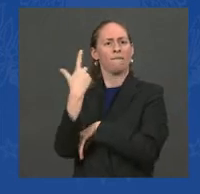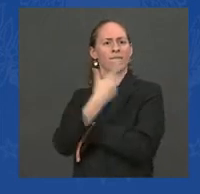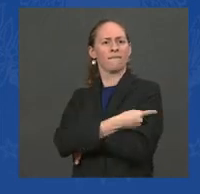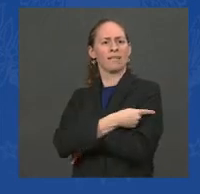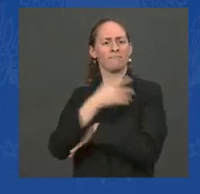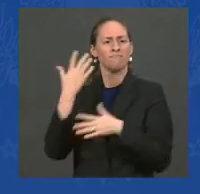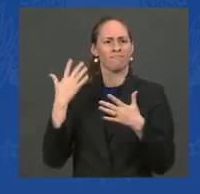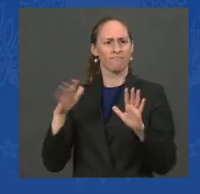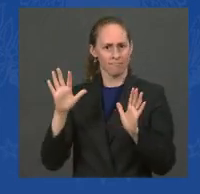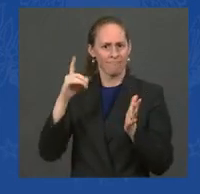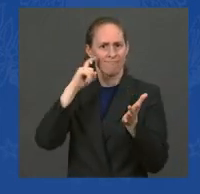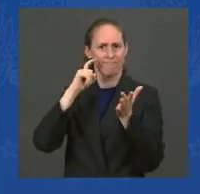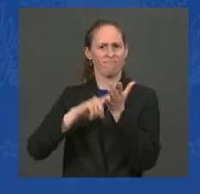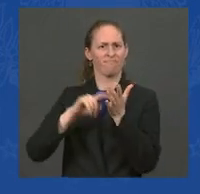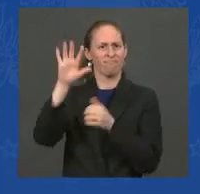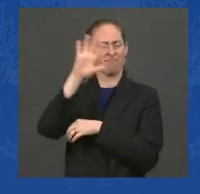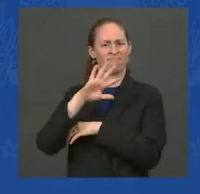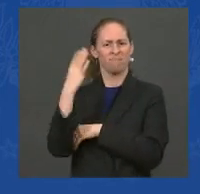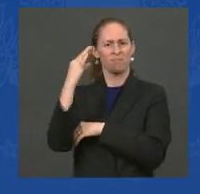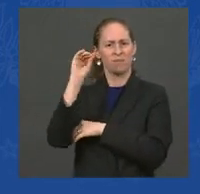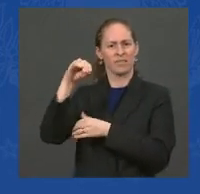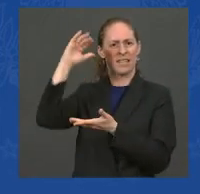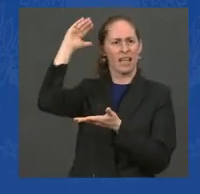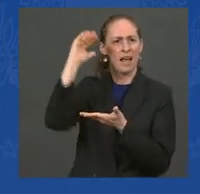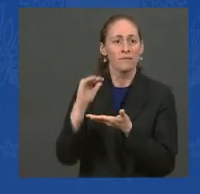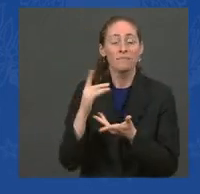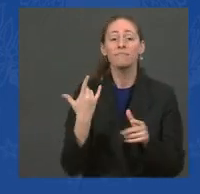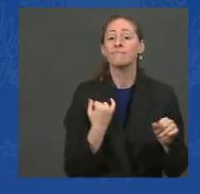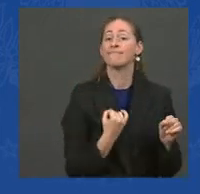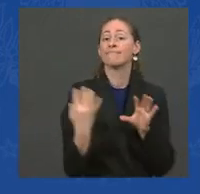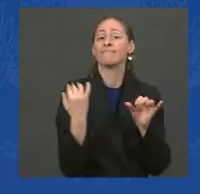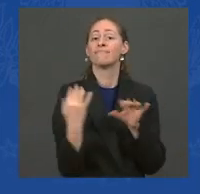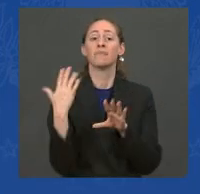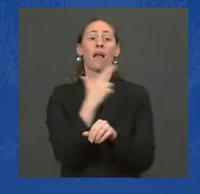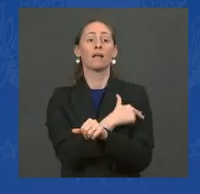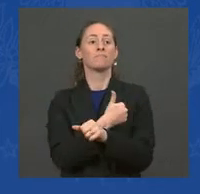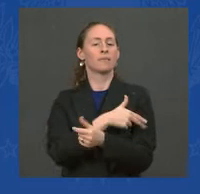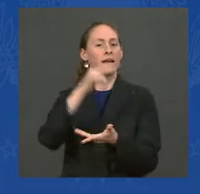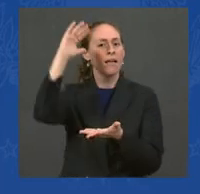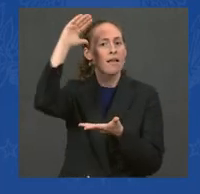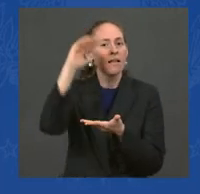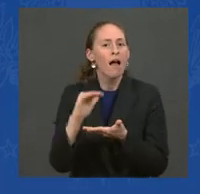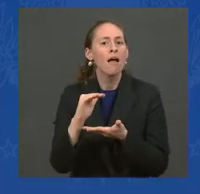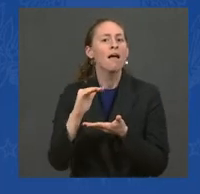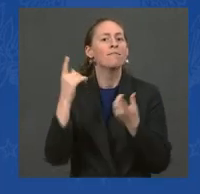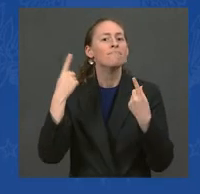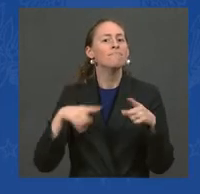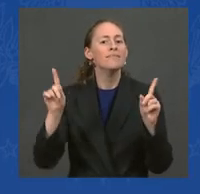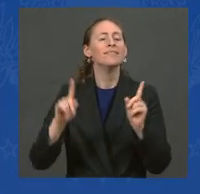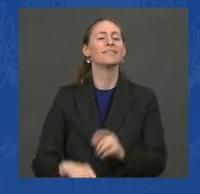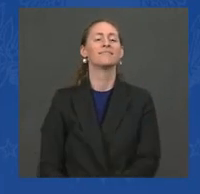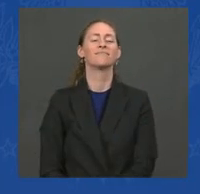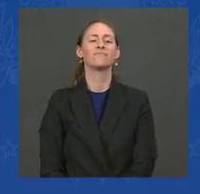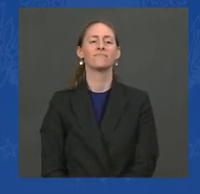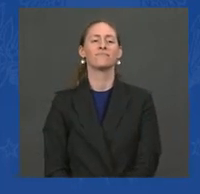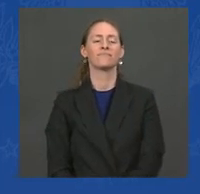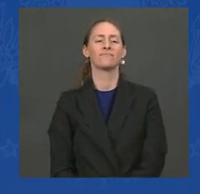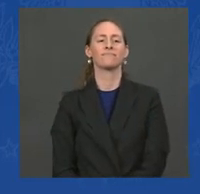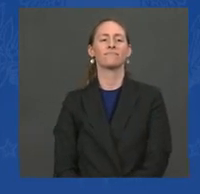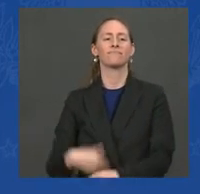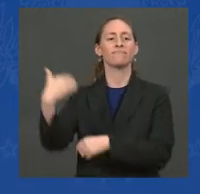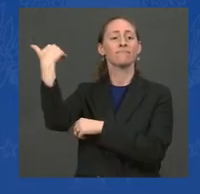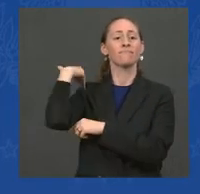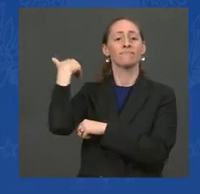25%. In July, when I announced the first vaccination requirement, about 95